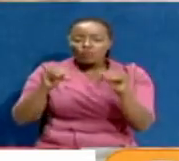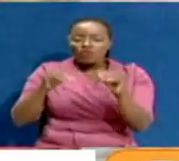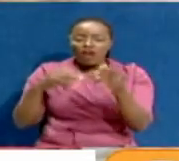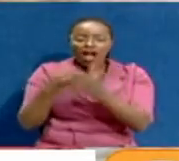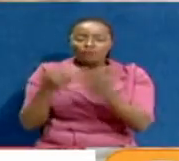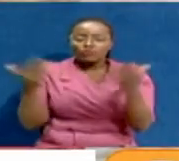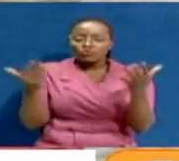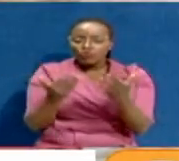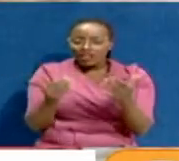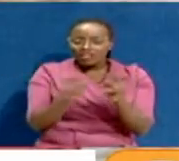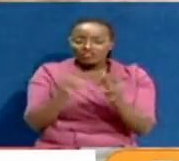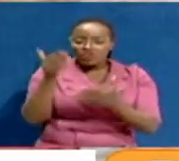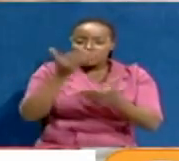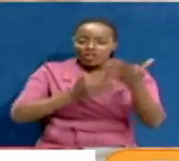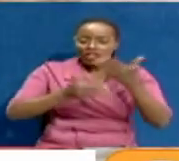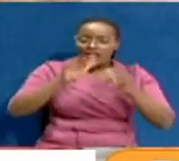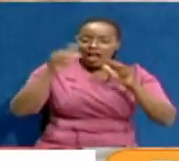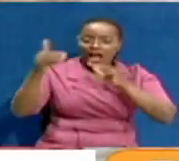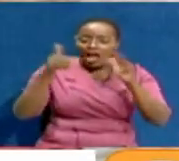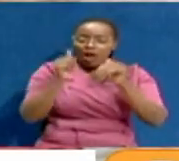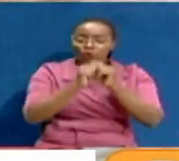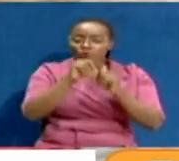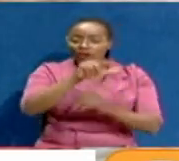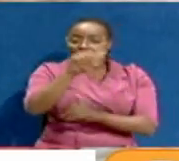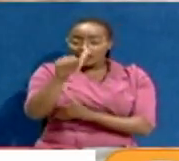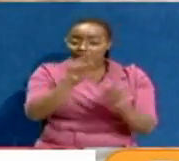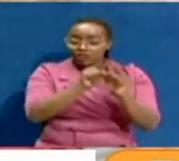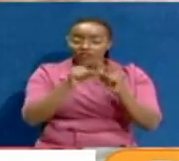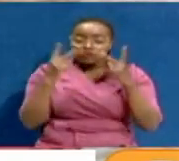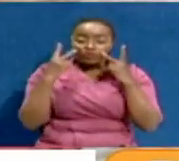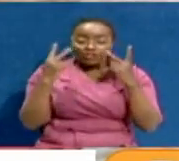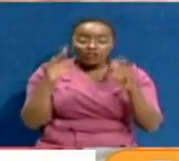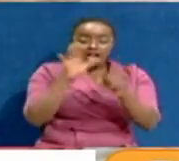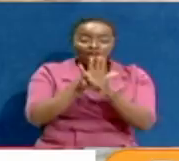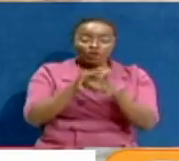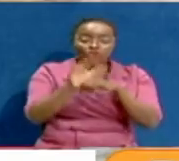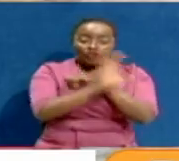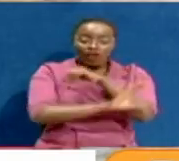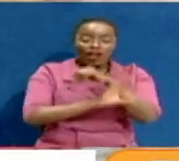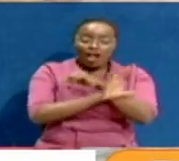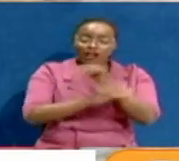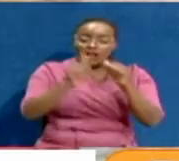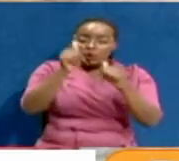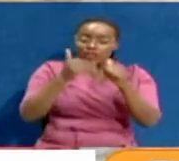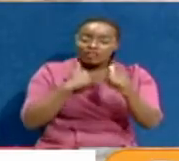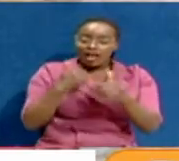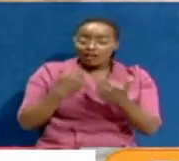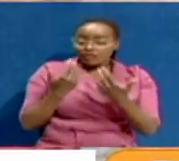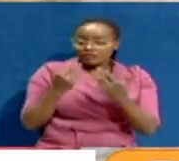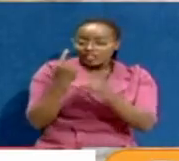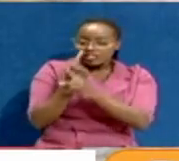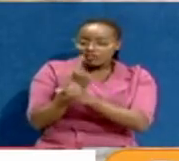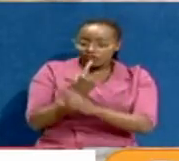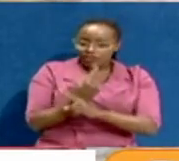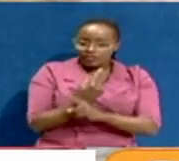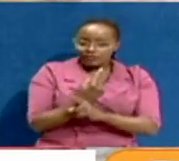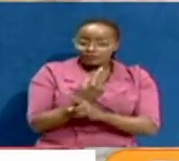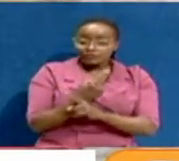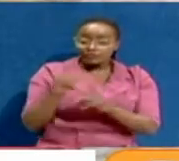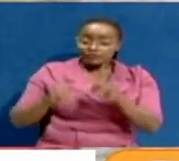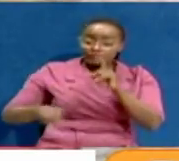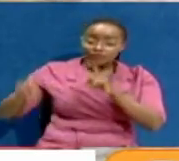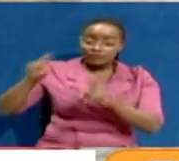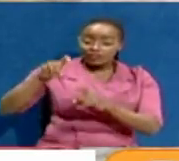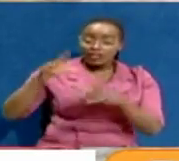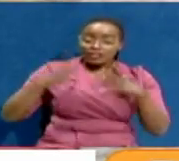around, how much we interact with each other. And we've seen a lot of countries that are battling with significant